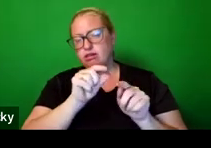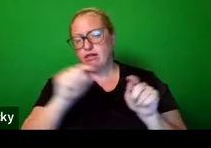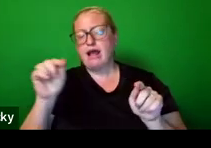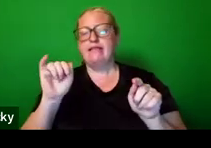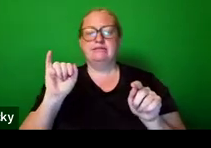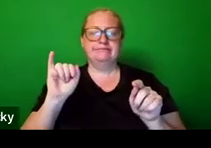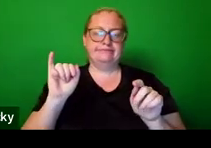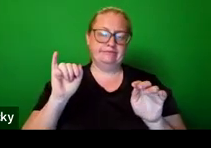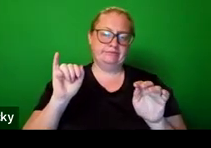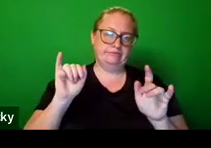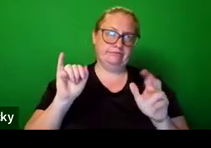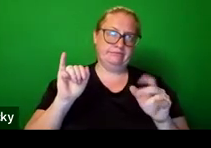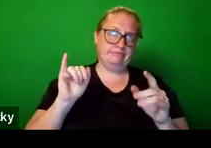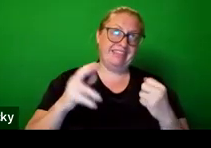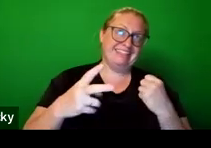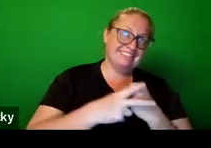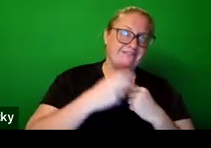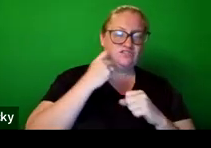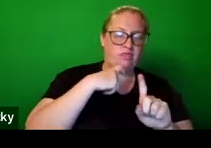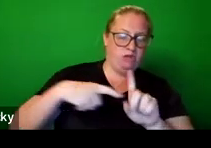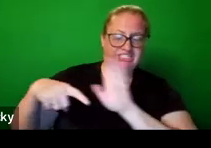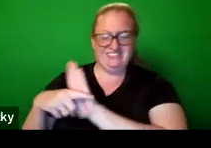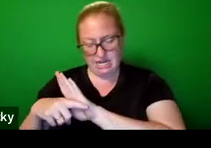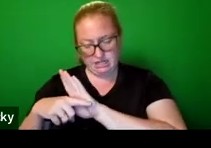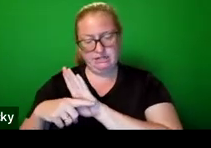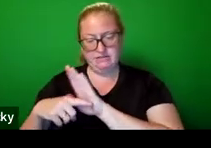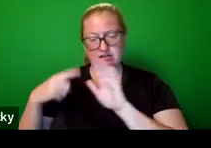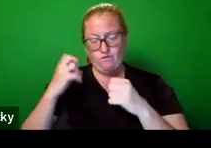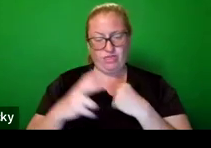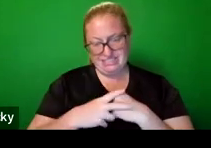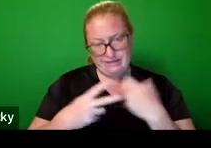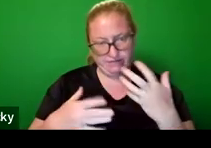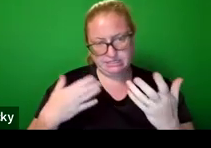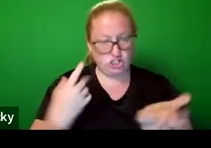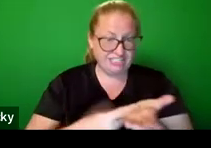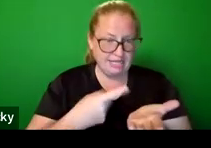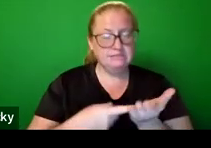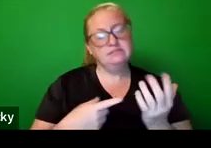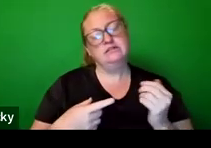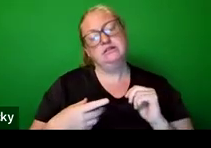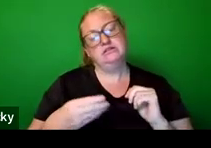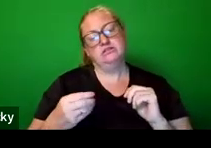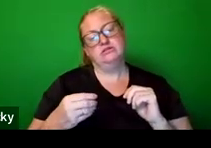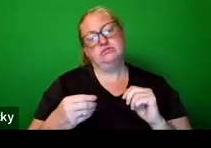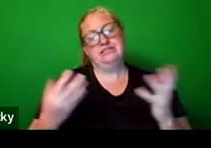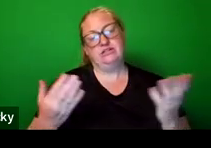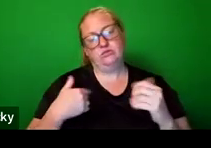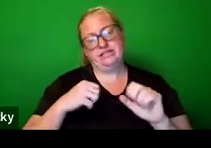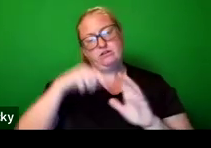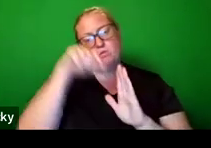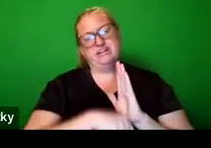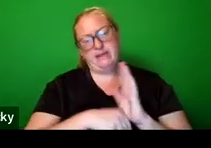and the trade-offs would be discussed. That'd be here where we can go more in depth about that.